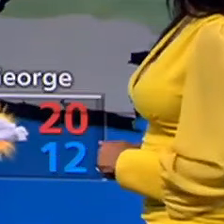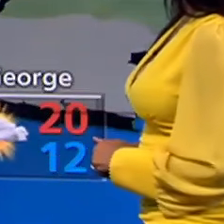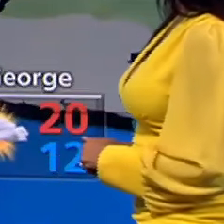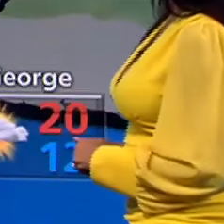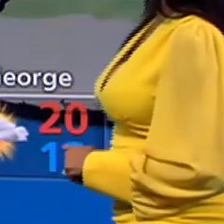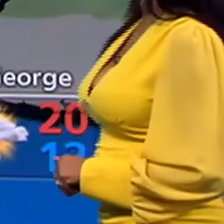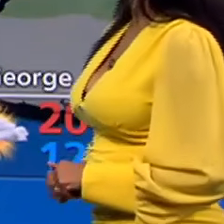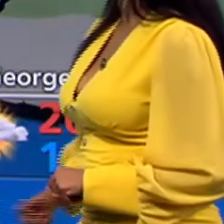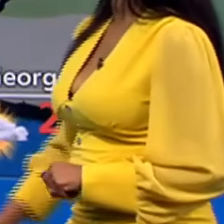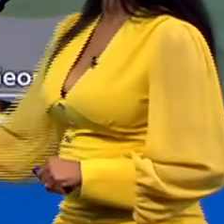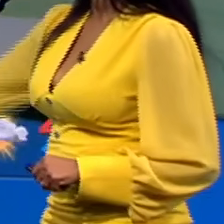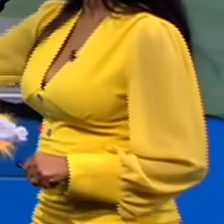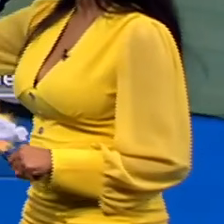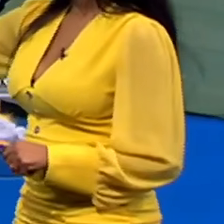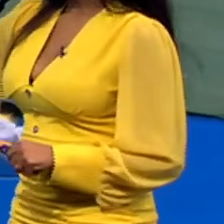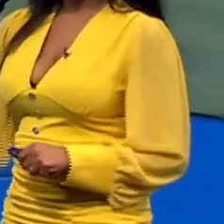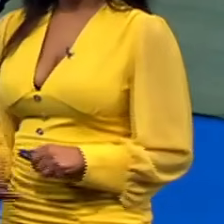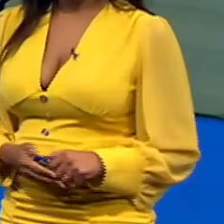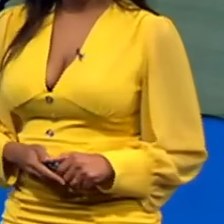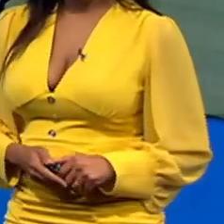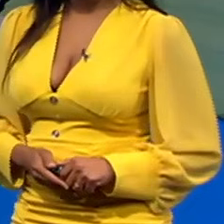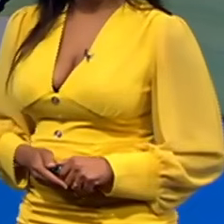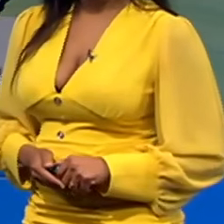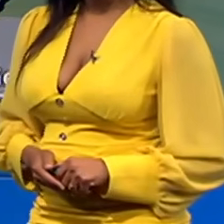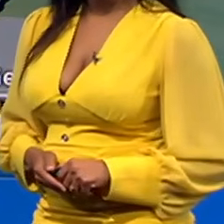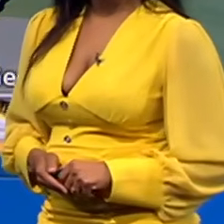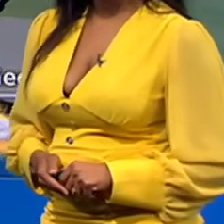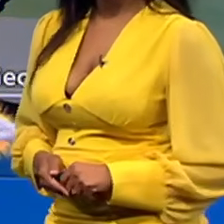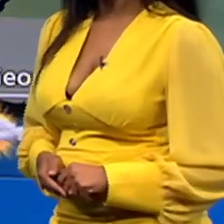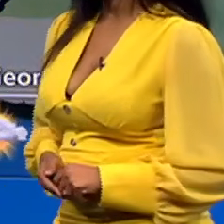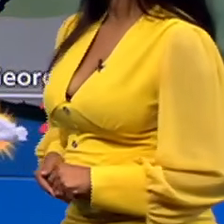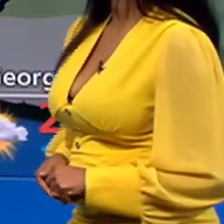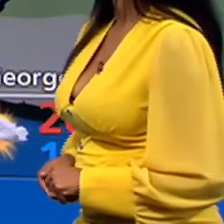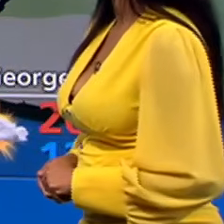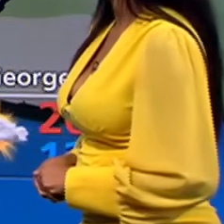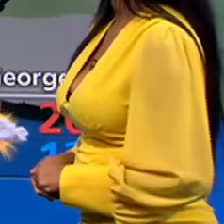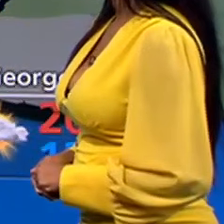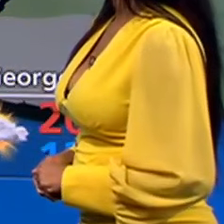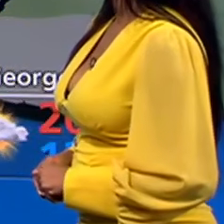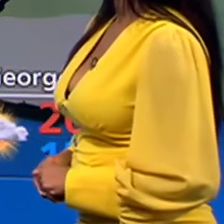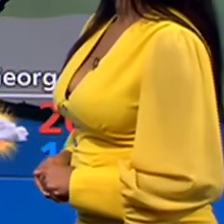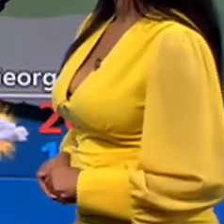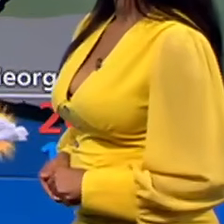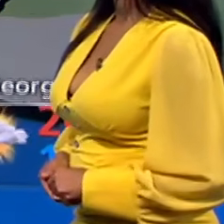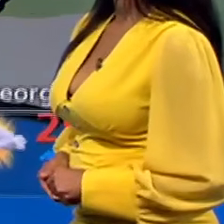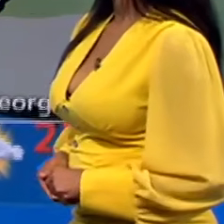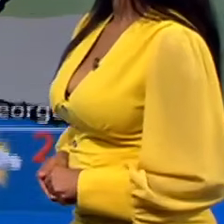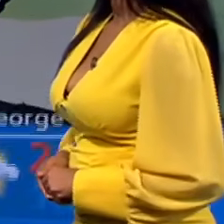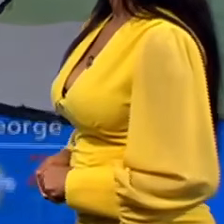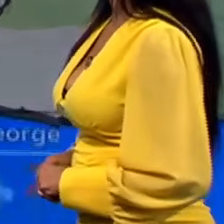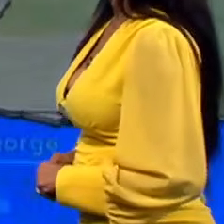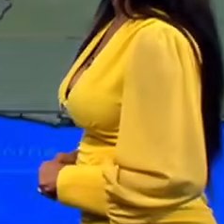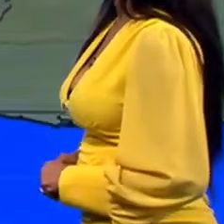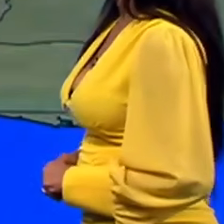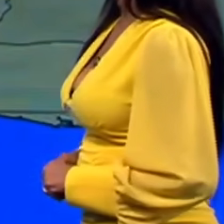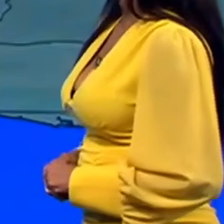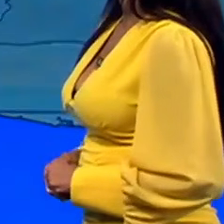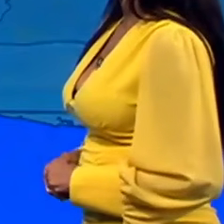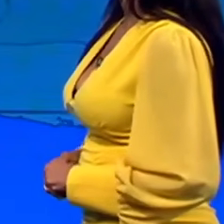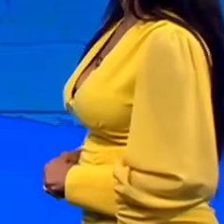go di le 23 Laingsburg ka digata di le 9 go a go di le 22 Cape Town ka digata di le 10 go a go di